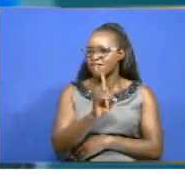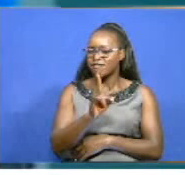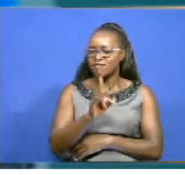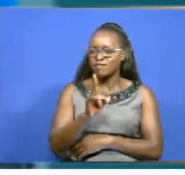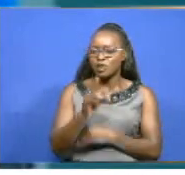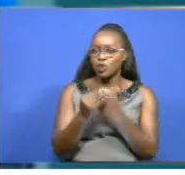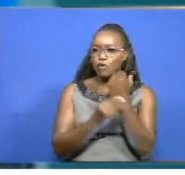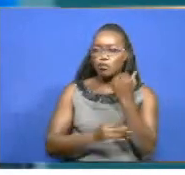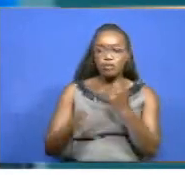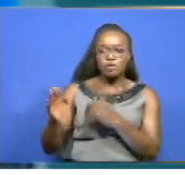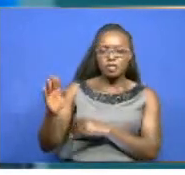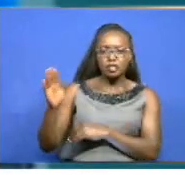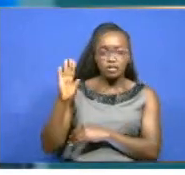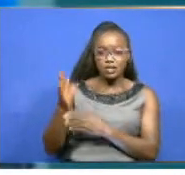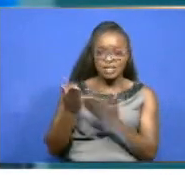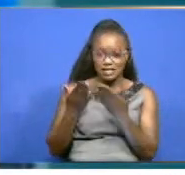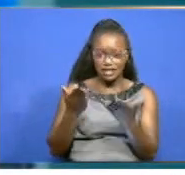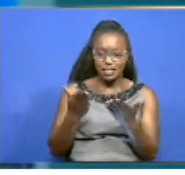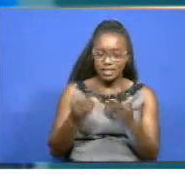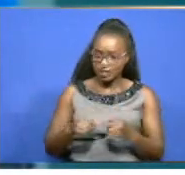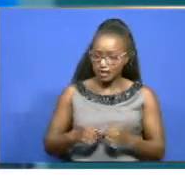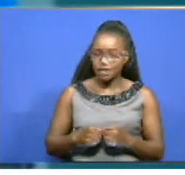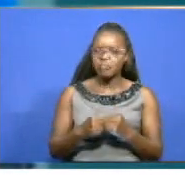insecurities has been there and has happened.